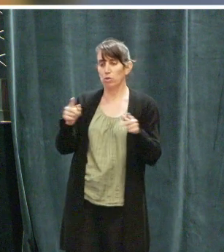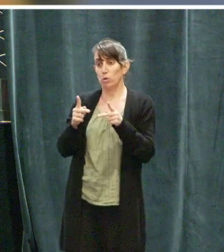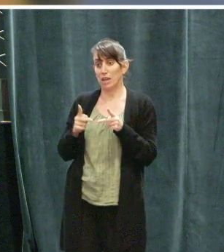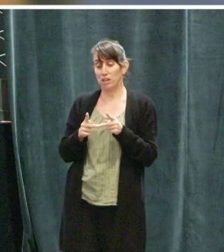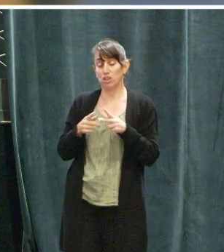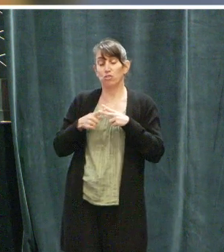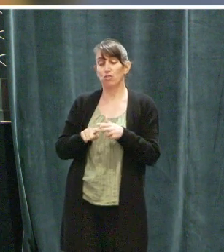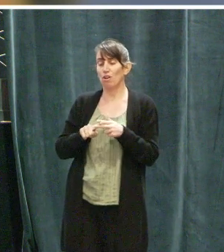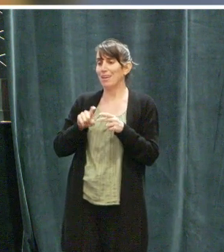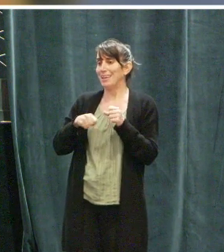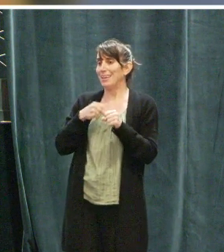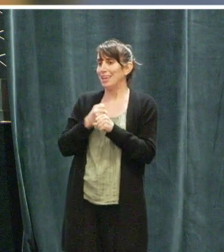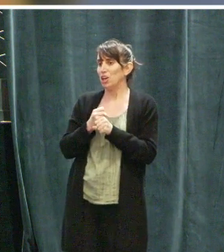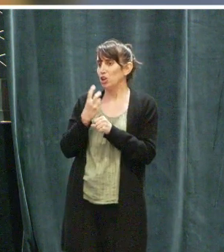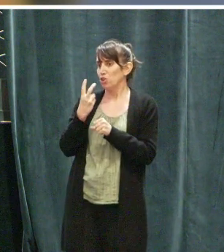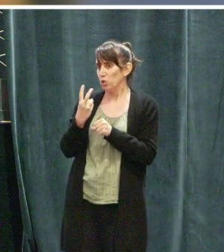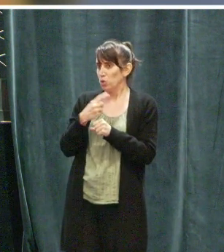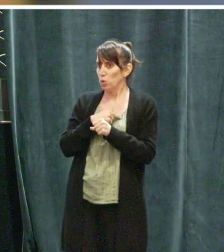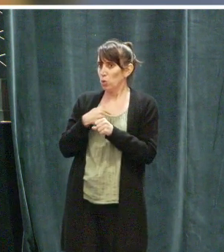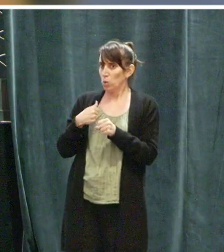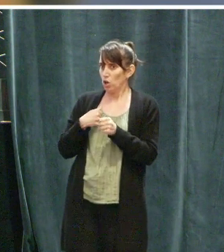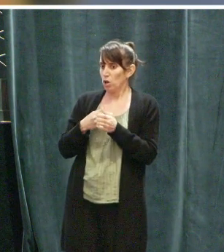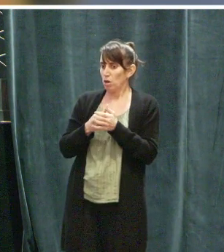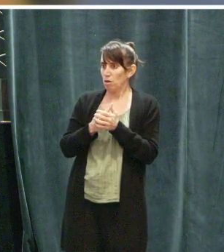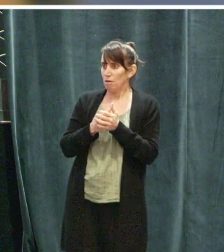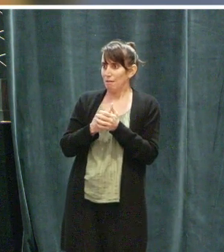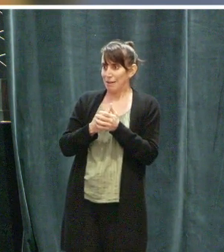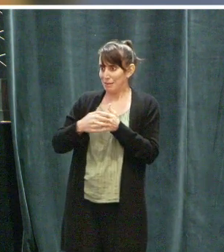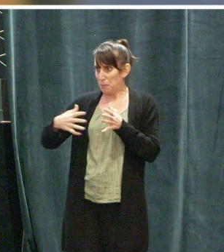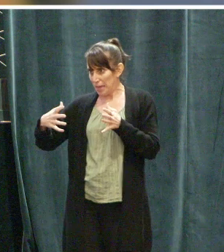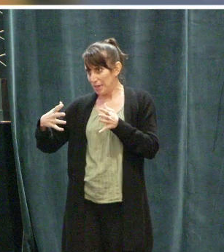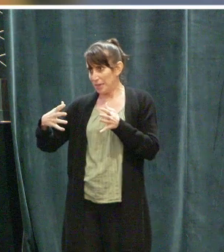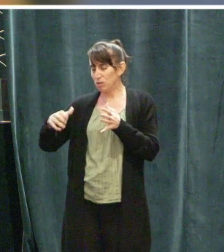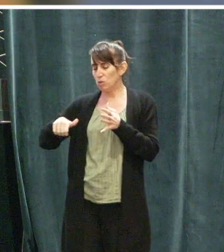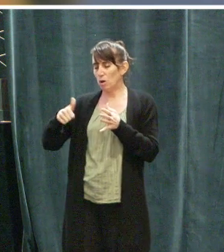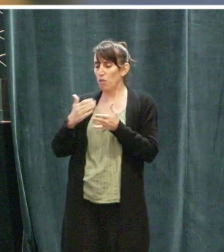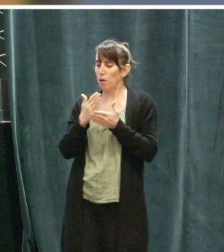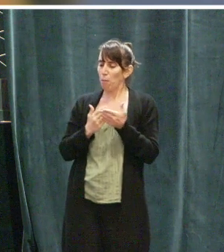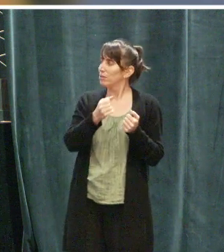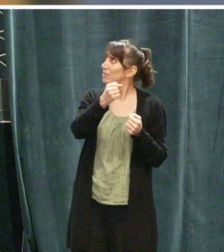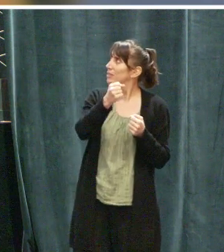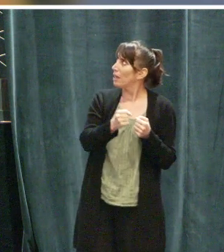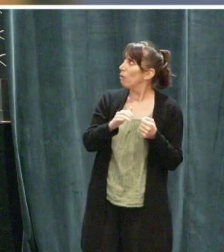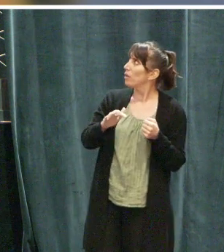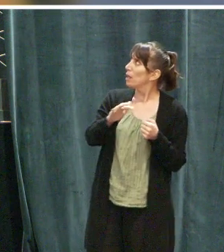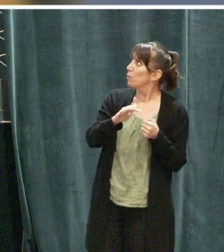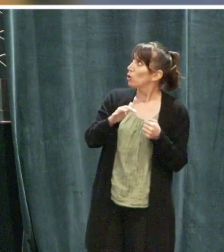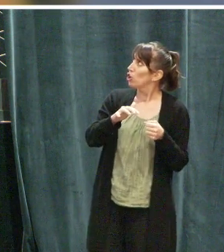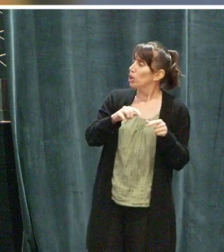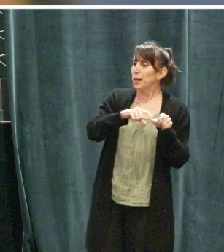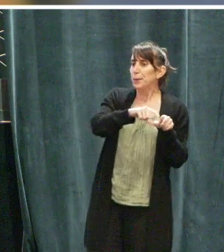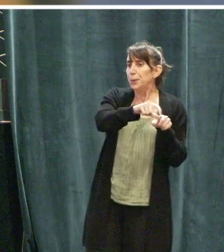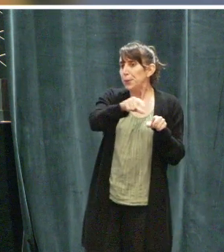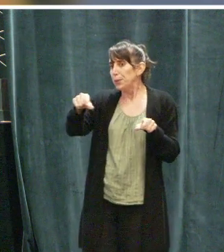2, you can see we are expanding portions into other portions of the South neighborhood, into more of Brookfield